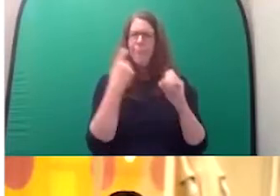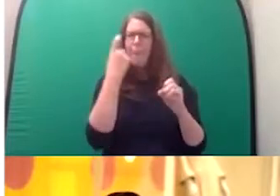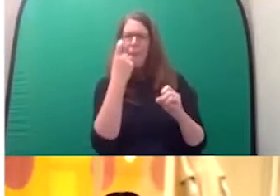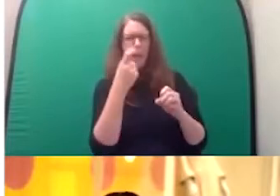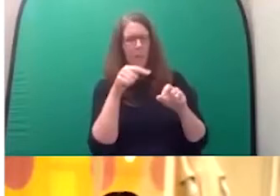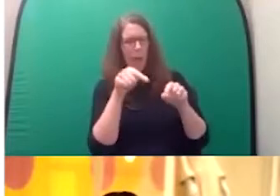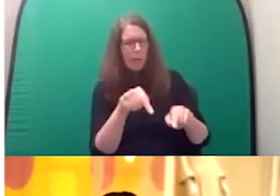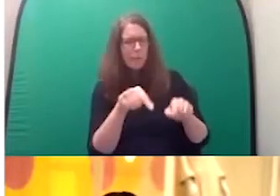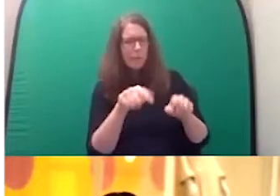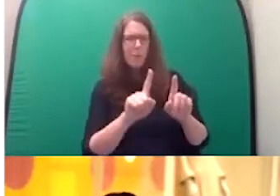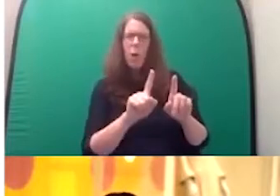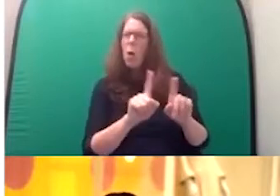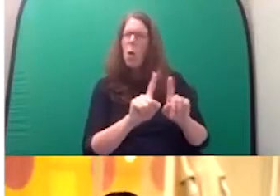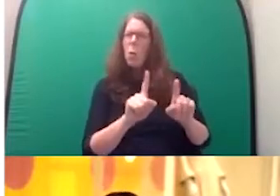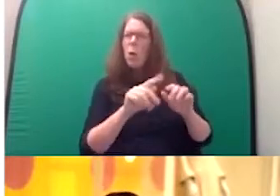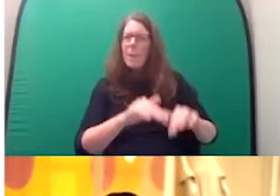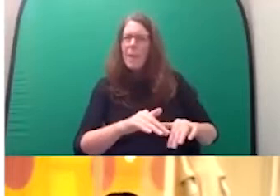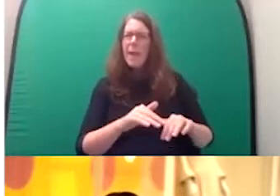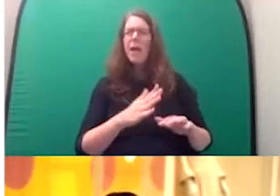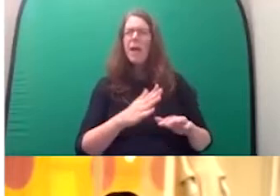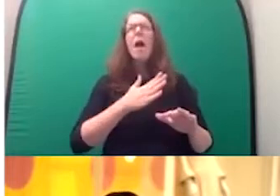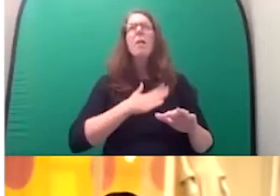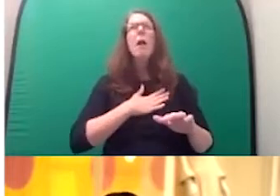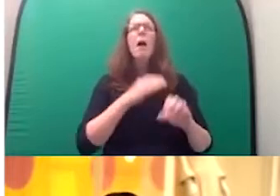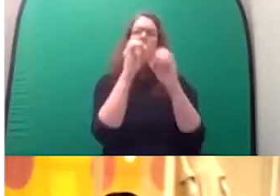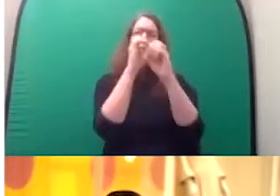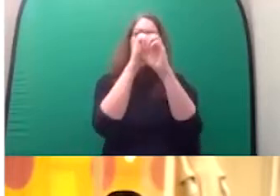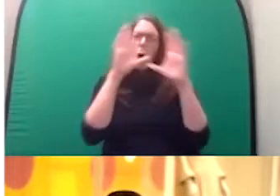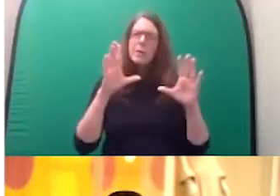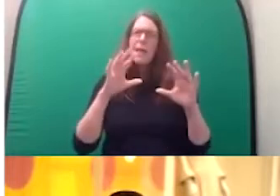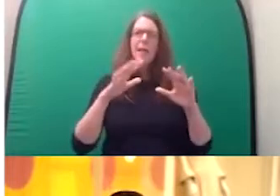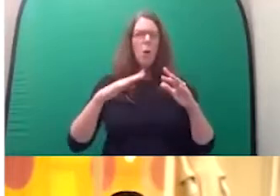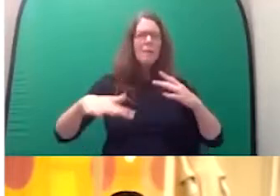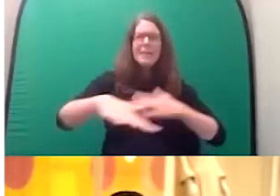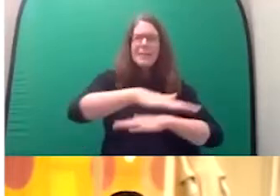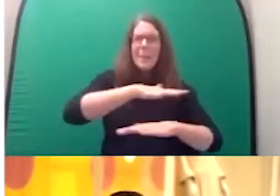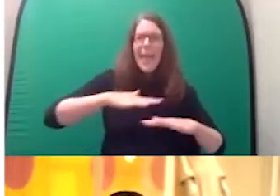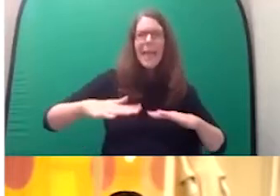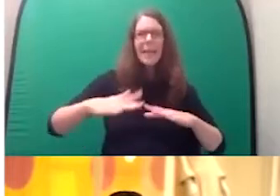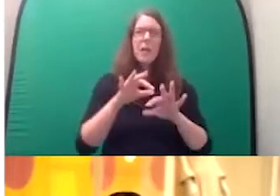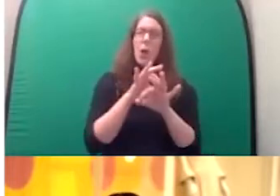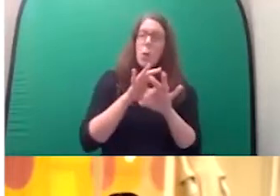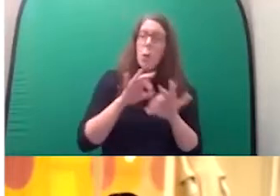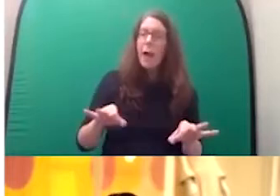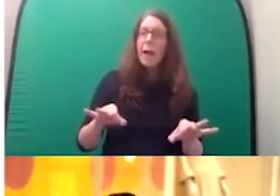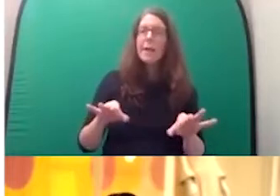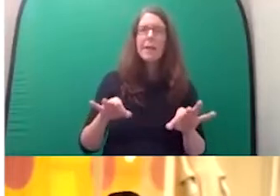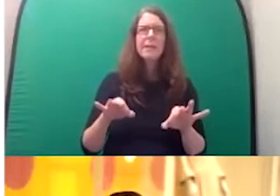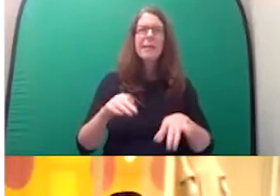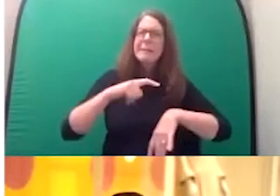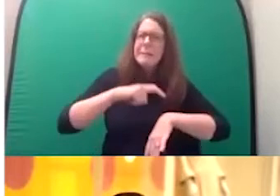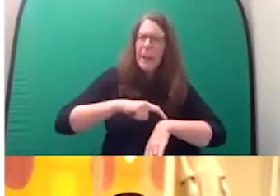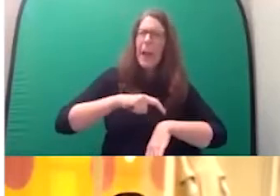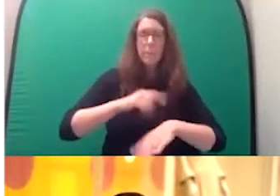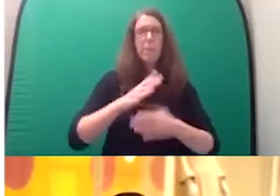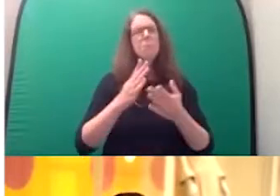idea of space and quietness and stillness, for me, this is how I'm again interpreting it, but